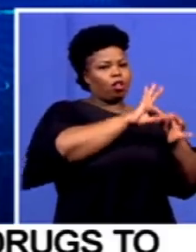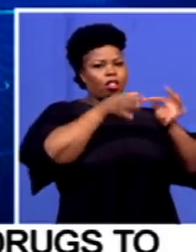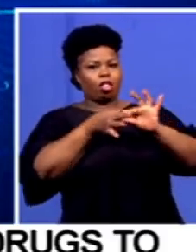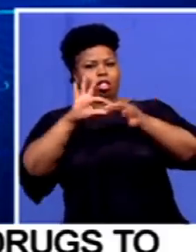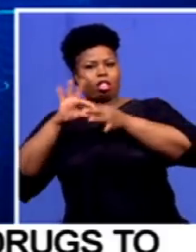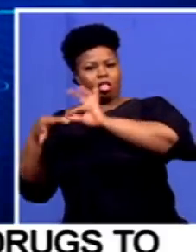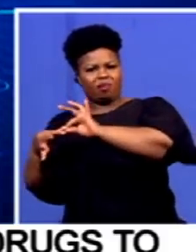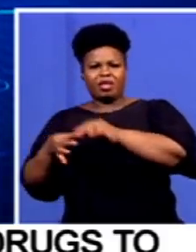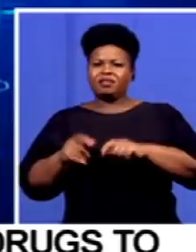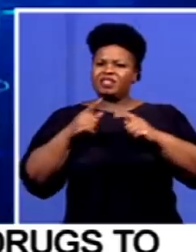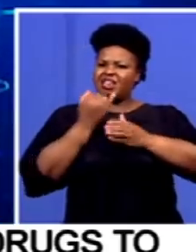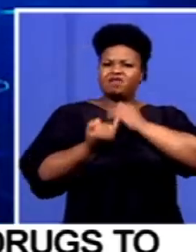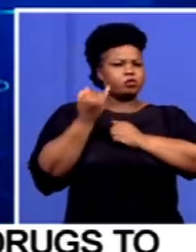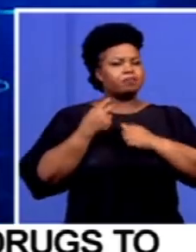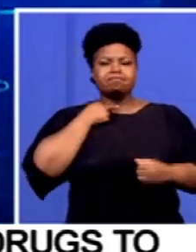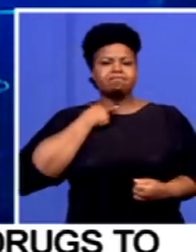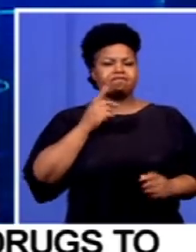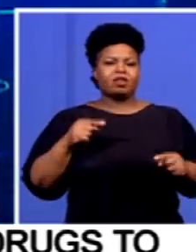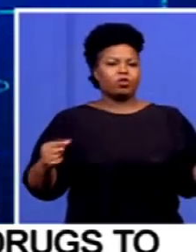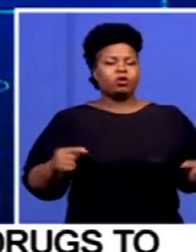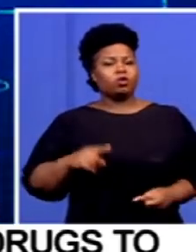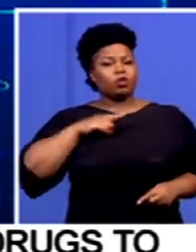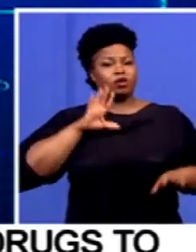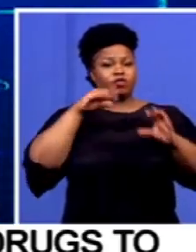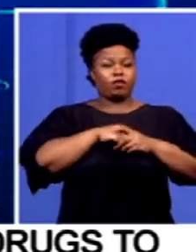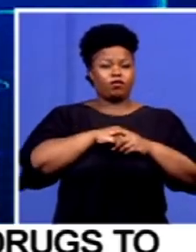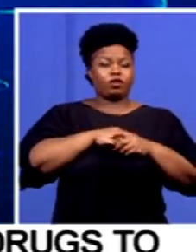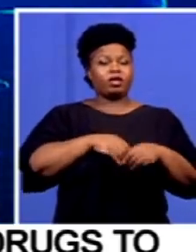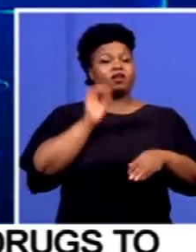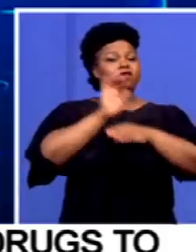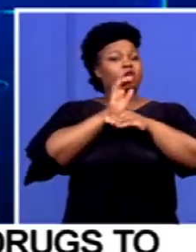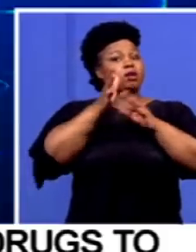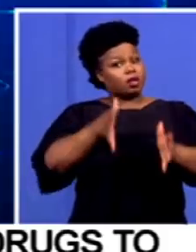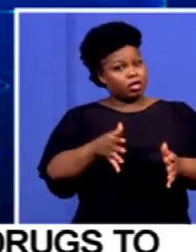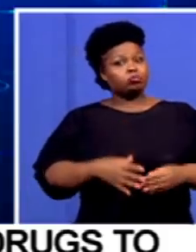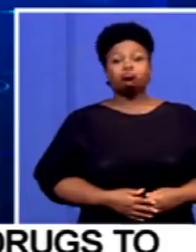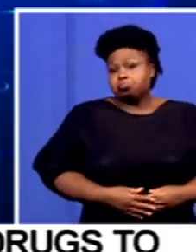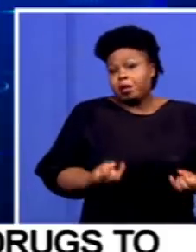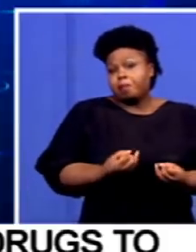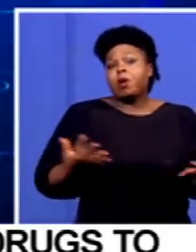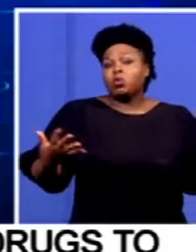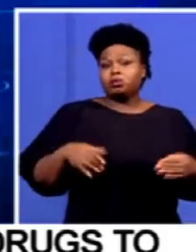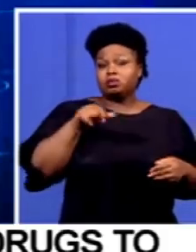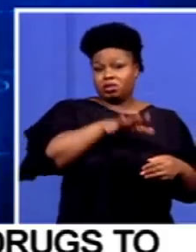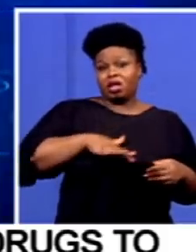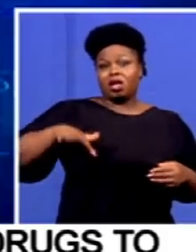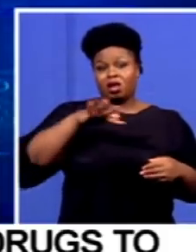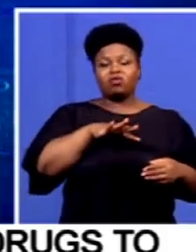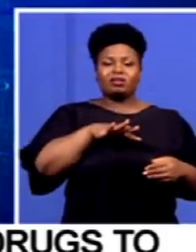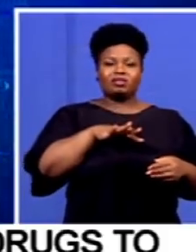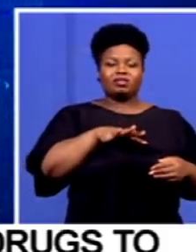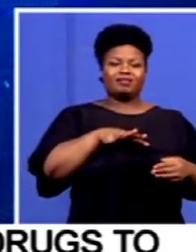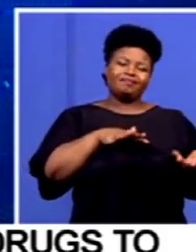individuals. And when you're talking about the involvement of foreigners, well, in most of these drug labs, or should